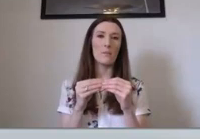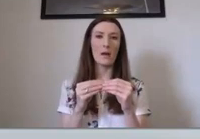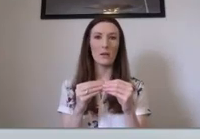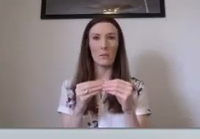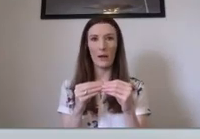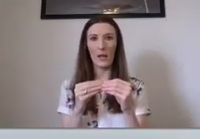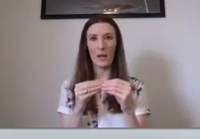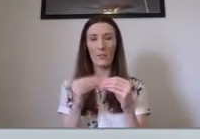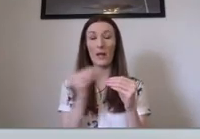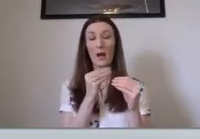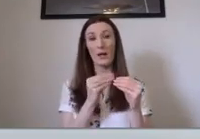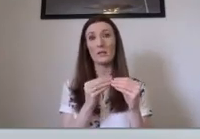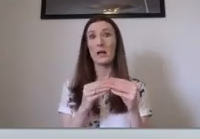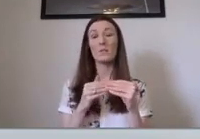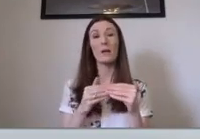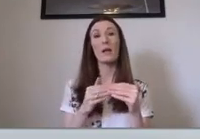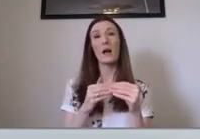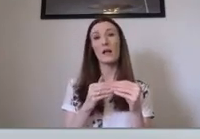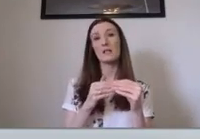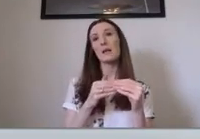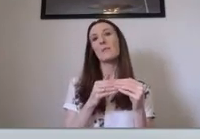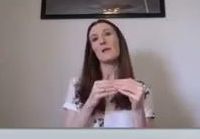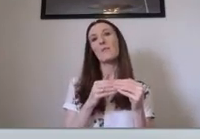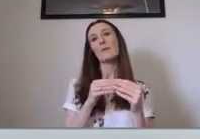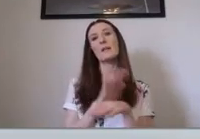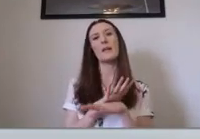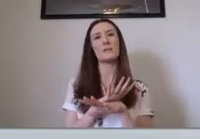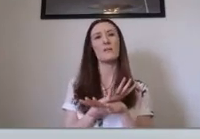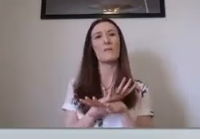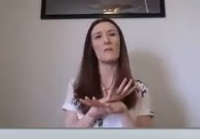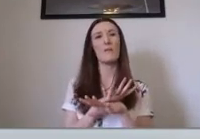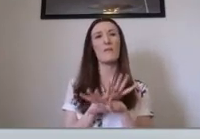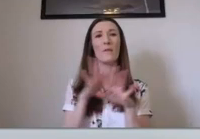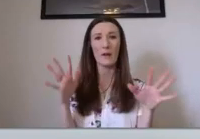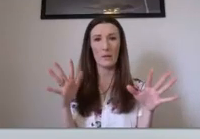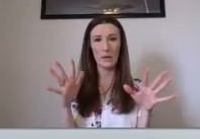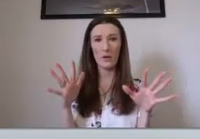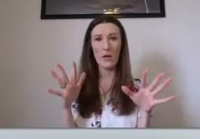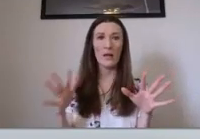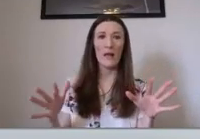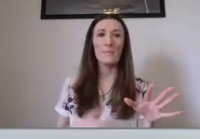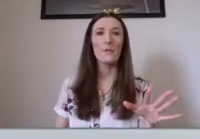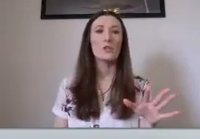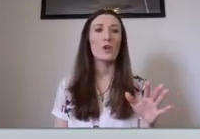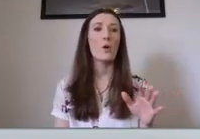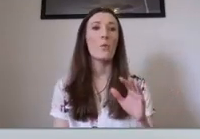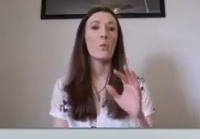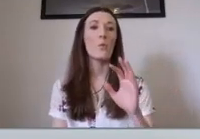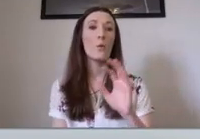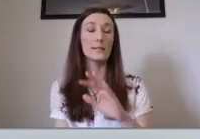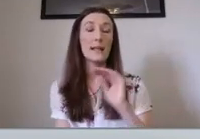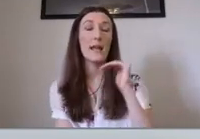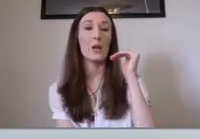just automatically break eye contact. Breaking eye contact with a deaf person is very rude. Okay,